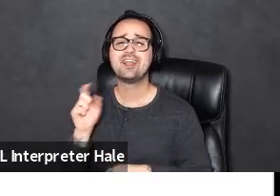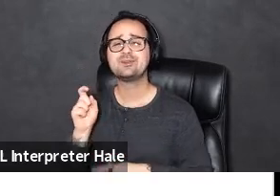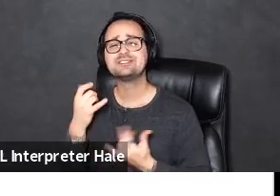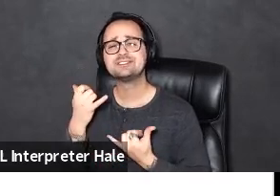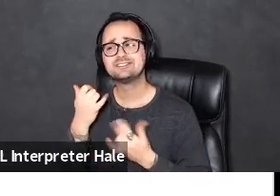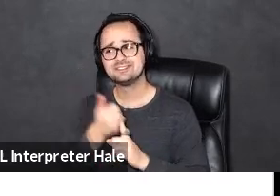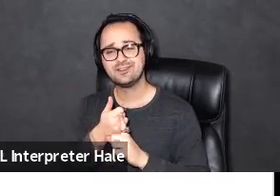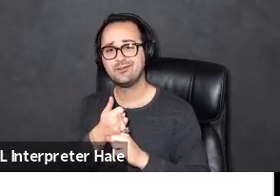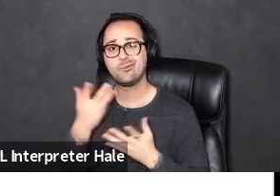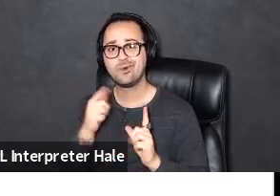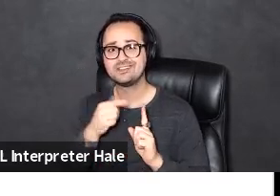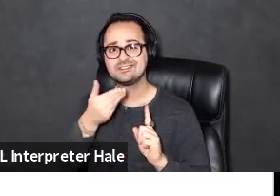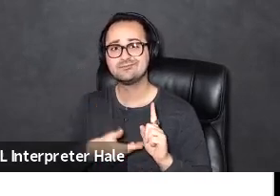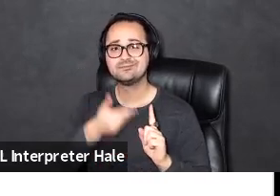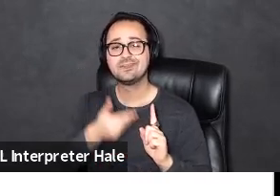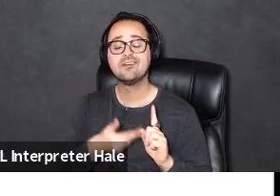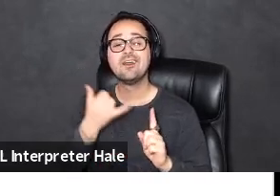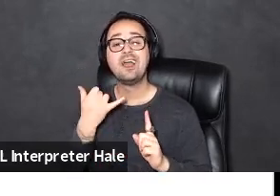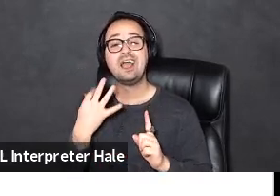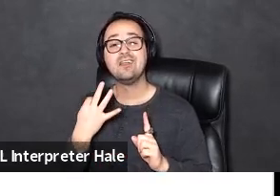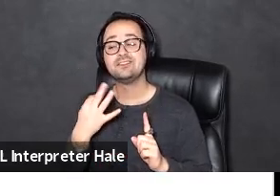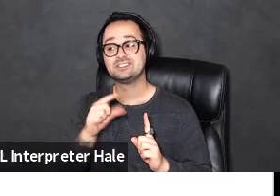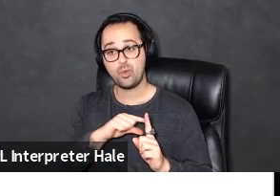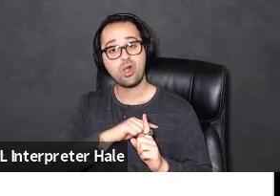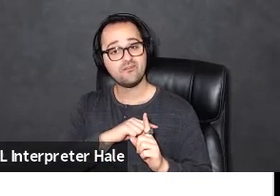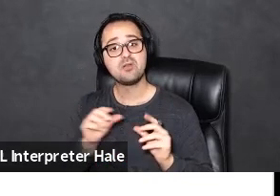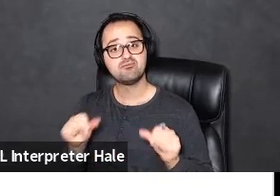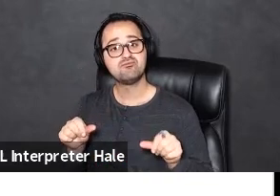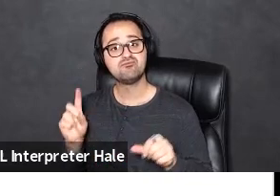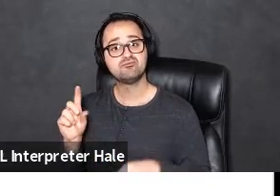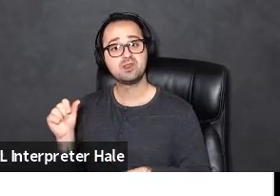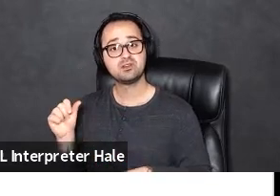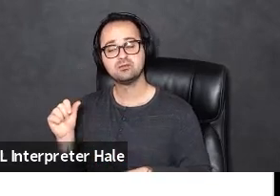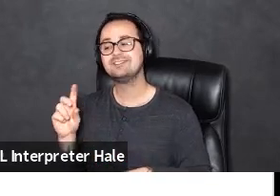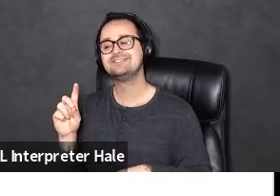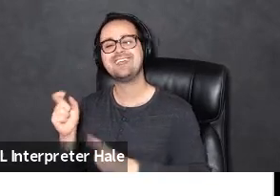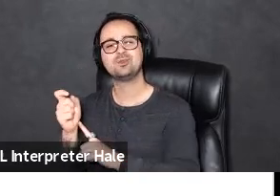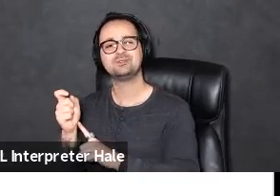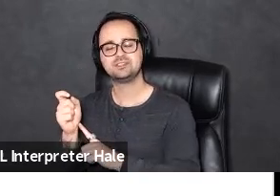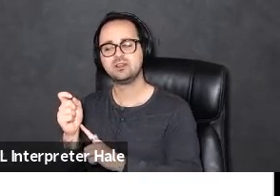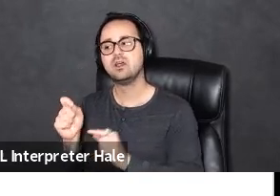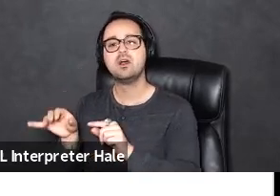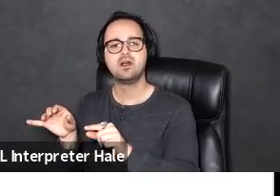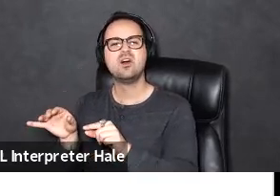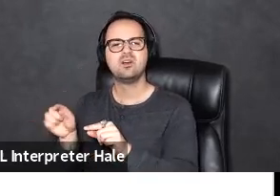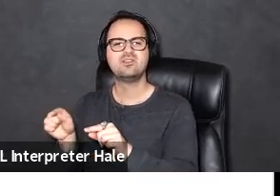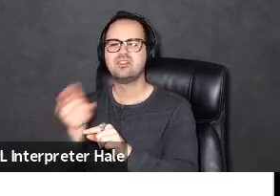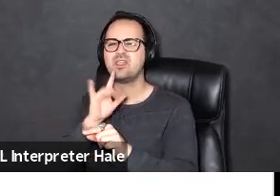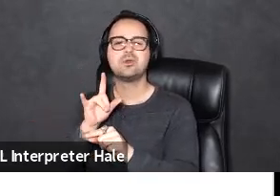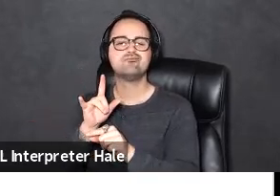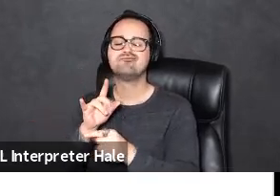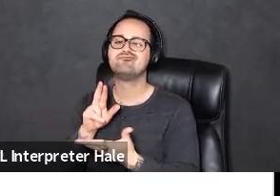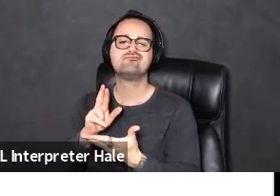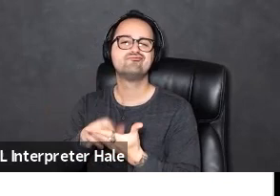it is. But if it's a qualifying diagnosis, then they'll be qualified for any of the